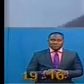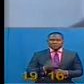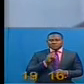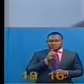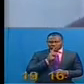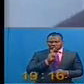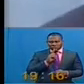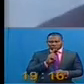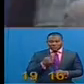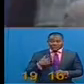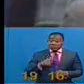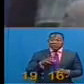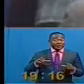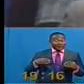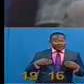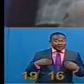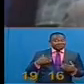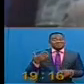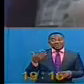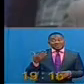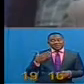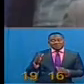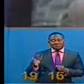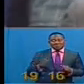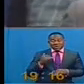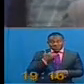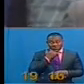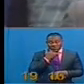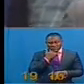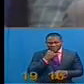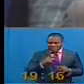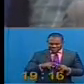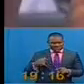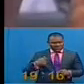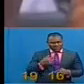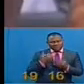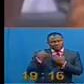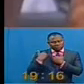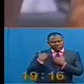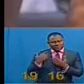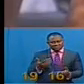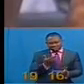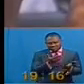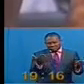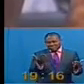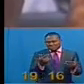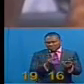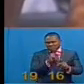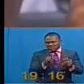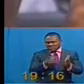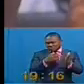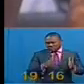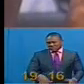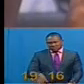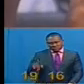general apology of this having happened in the past, we still have an obligation towards the good people of Ghana